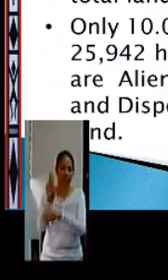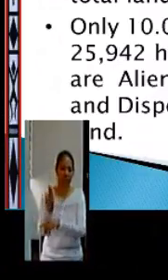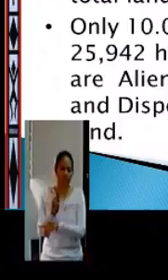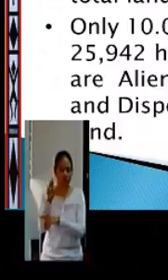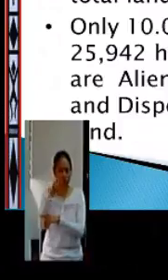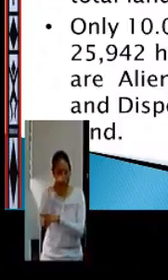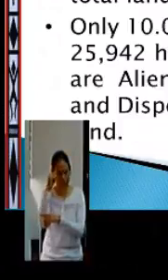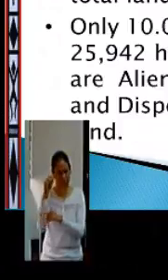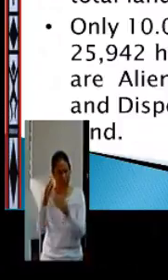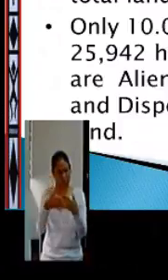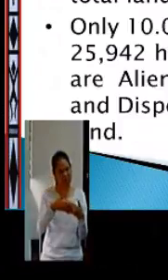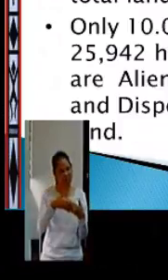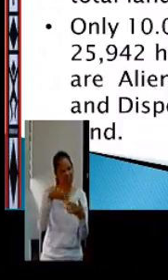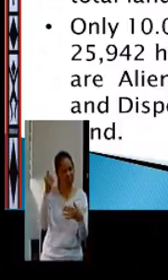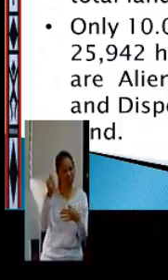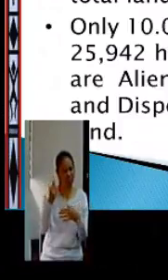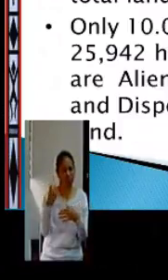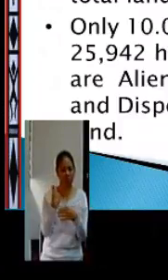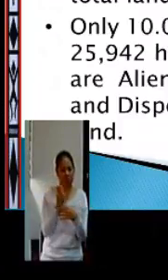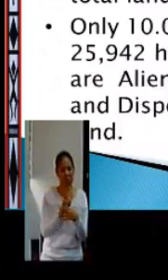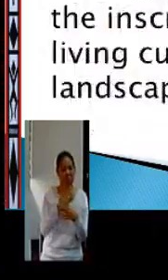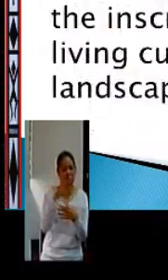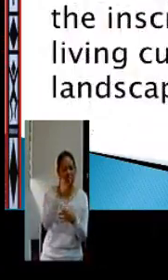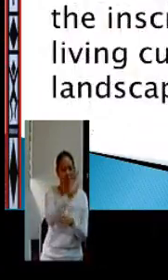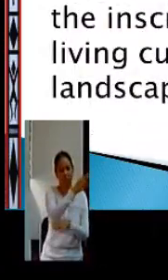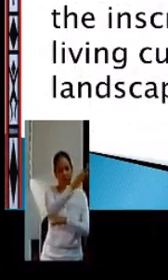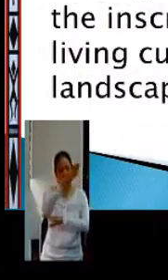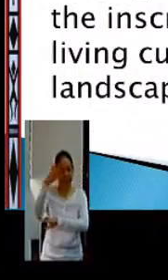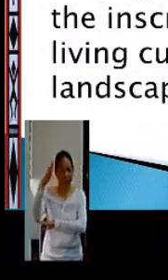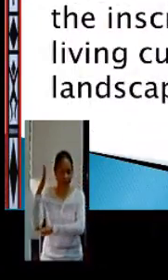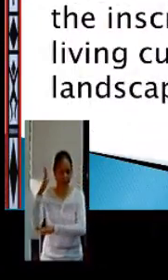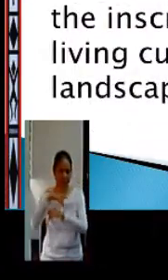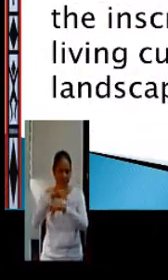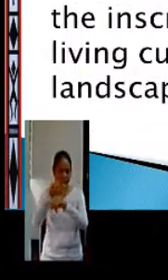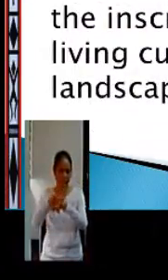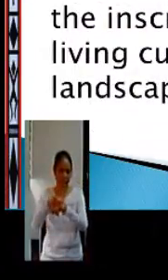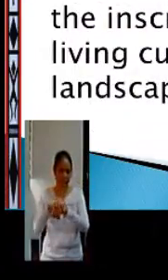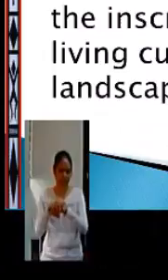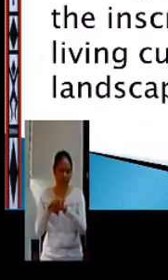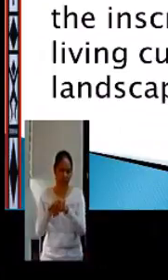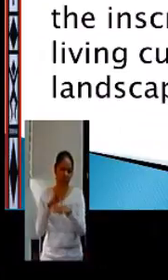amin talaga is we are a forest land. Next, please. So